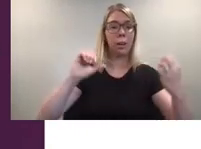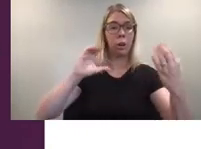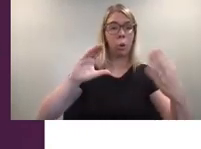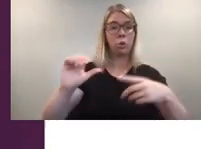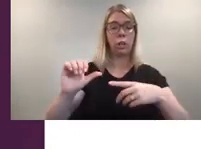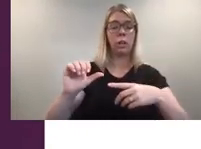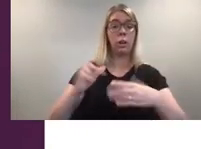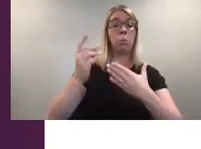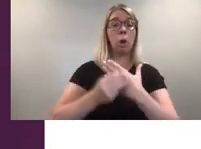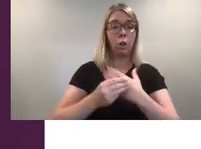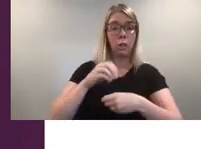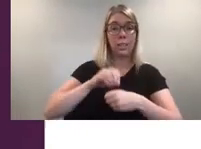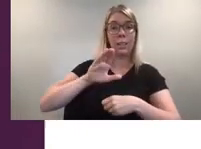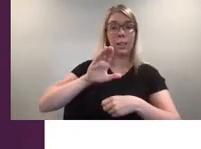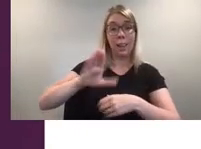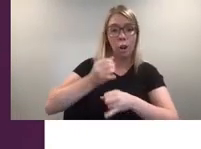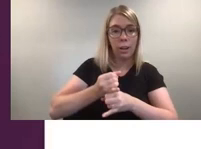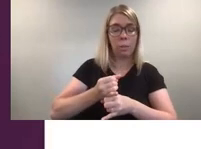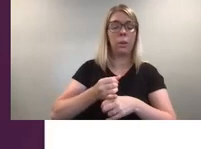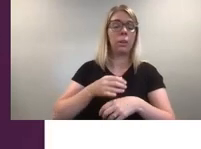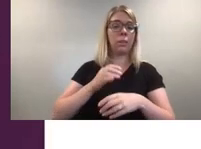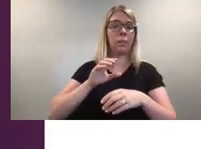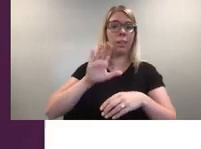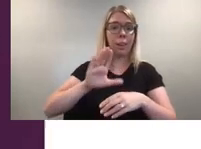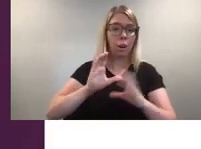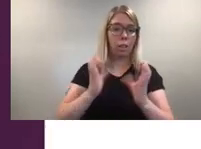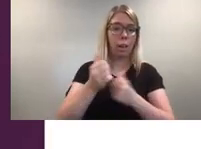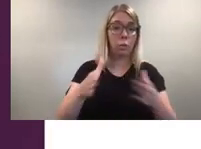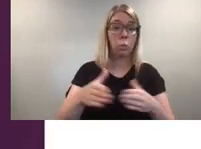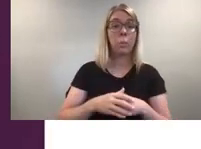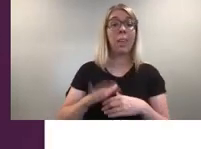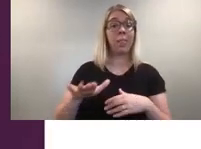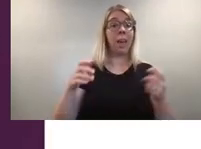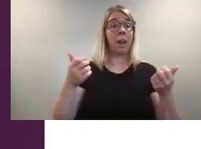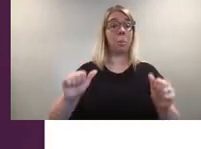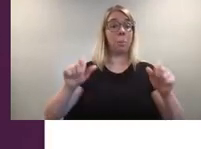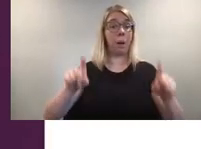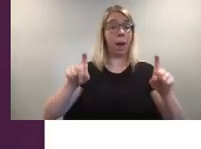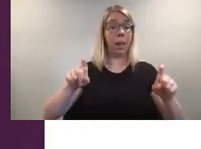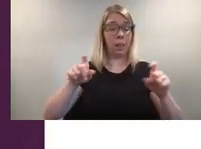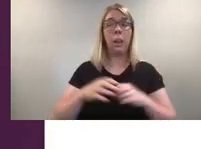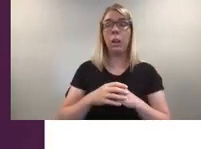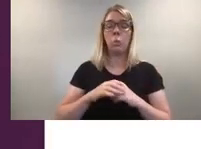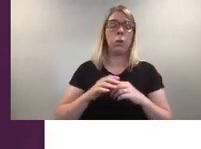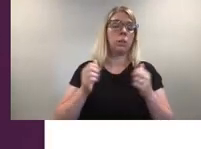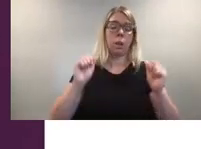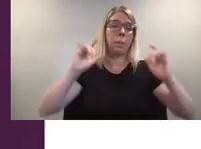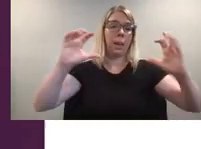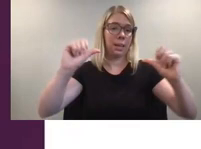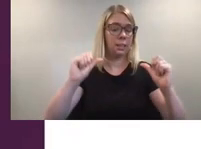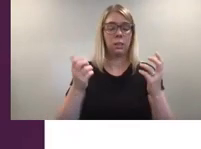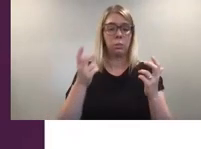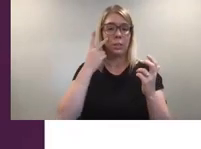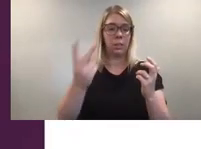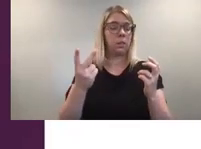their own classroom. The pilot was awesome. It saw some truly wonderfully transformed curriculum through the power of